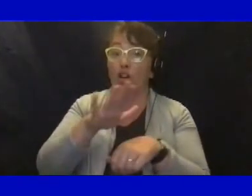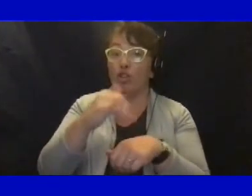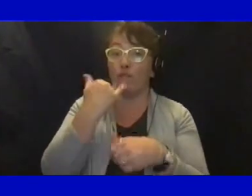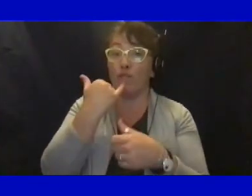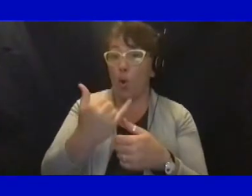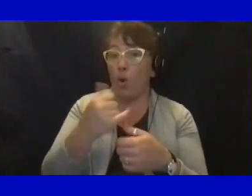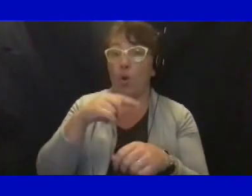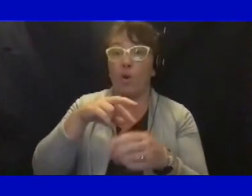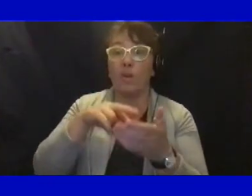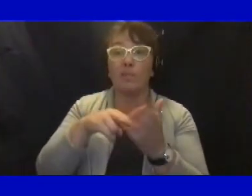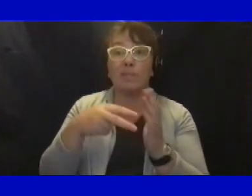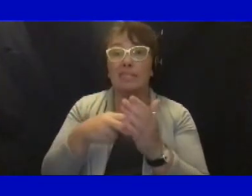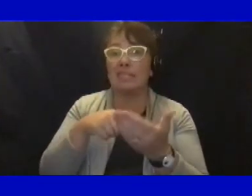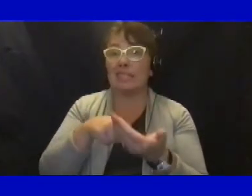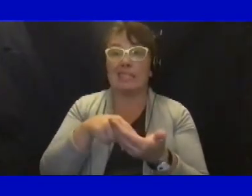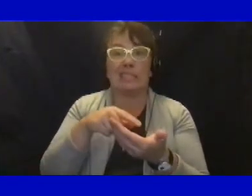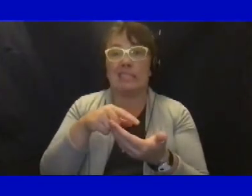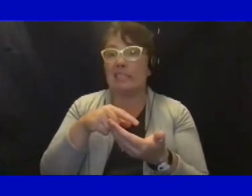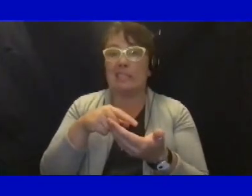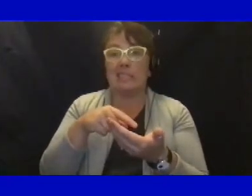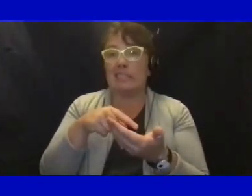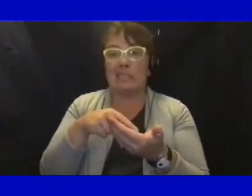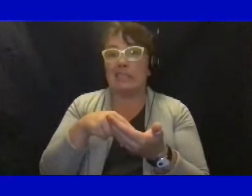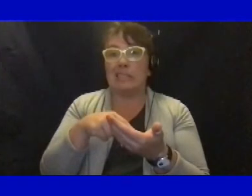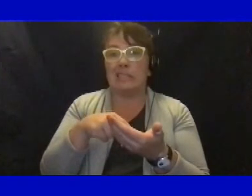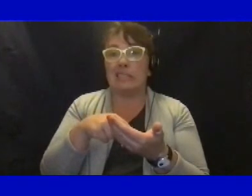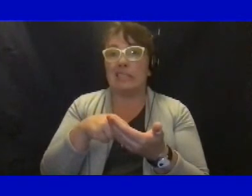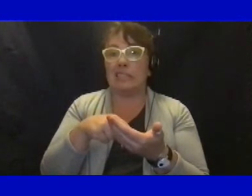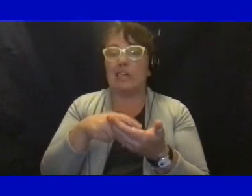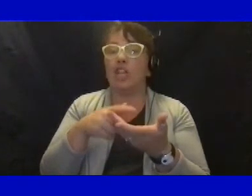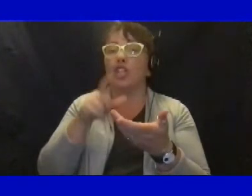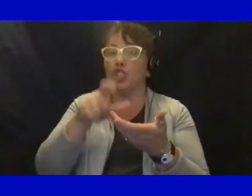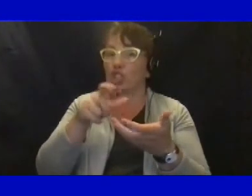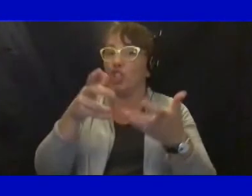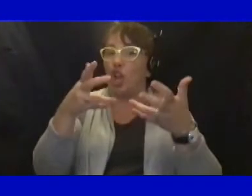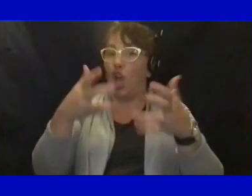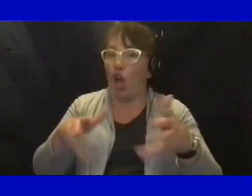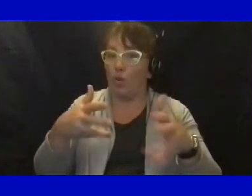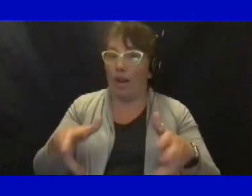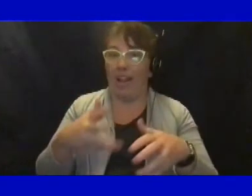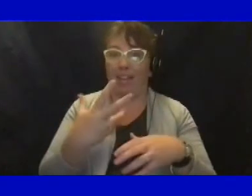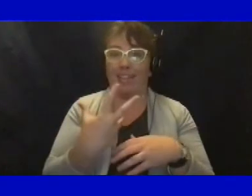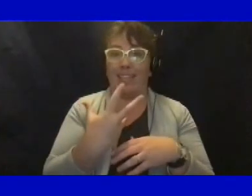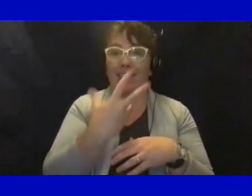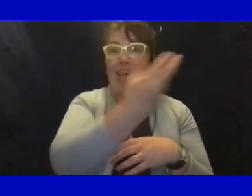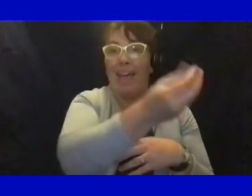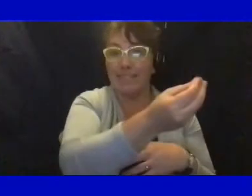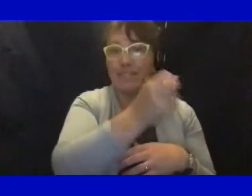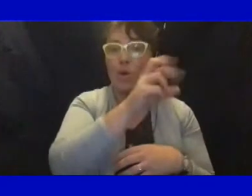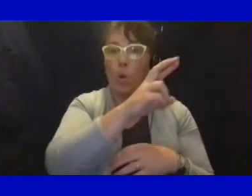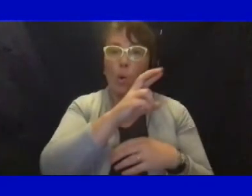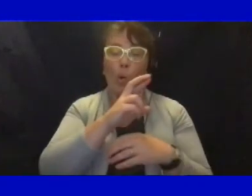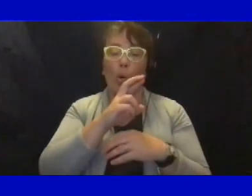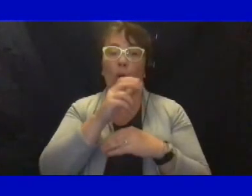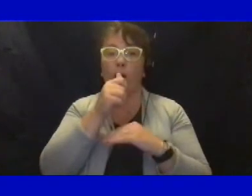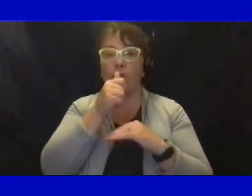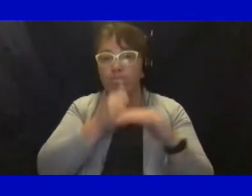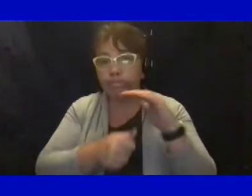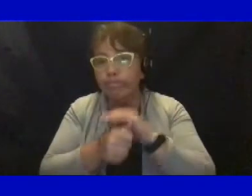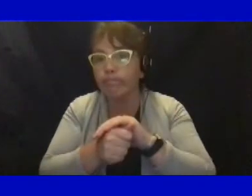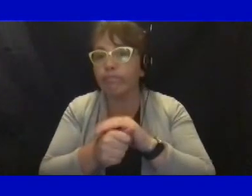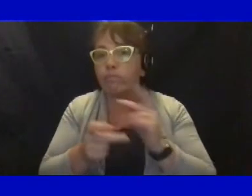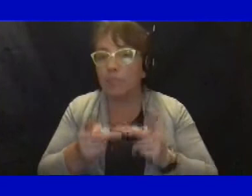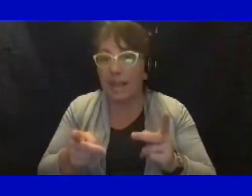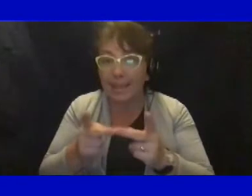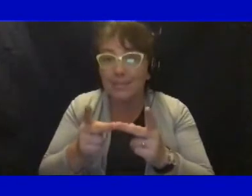on your phone, and you should have probably already acted or sheltered in place or taken action before that message. But it's the